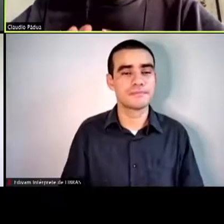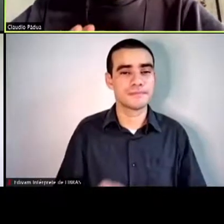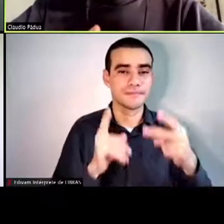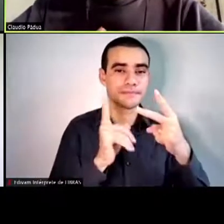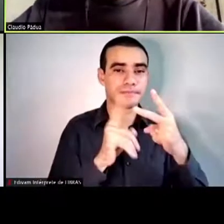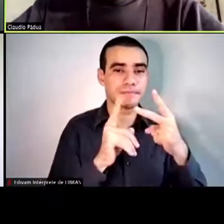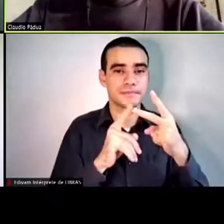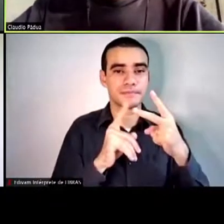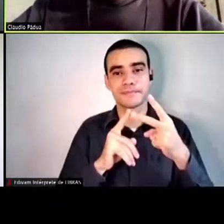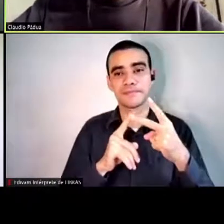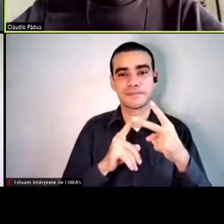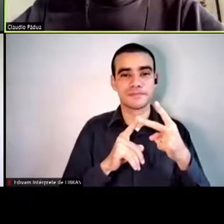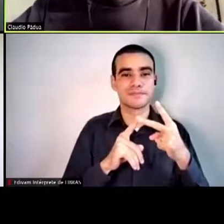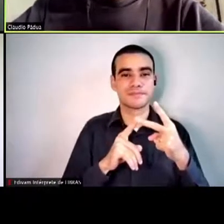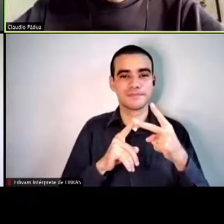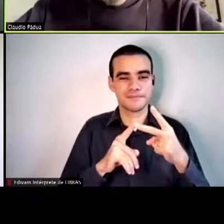it.